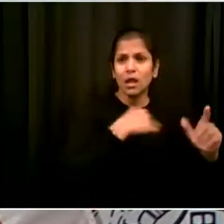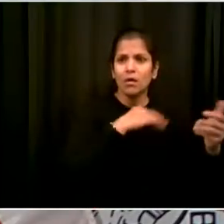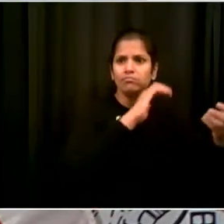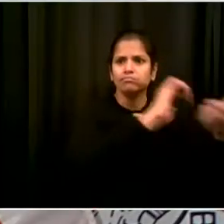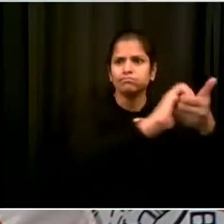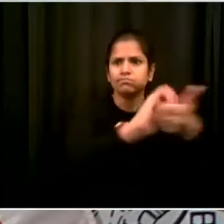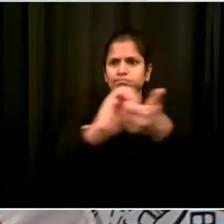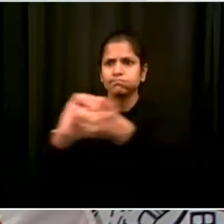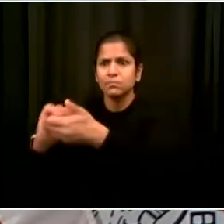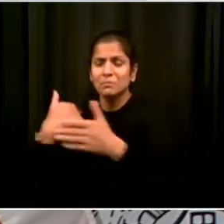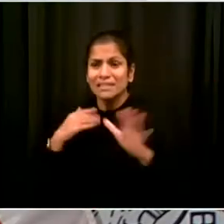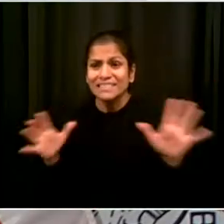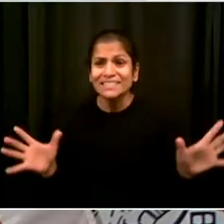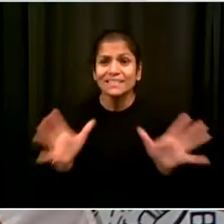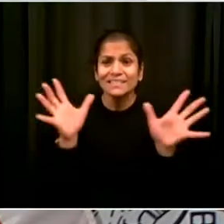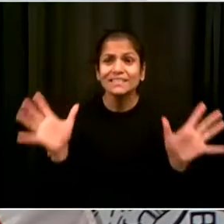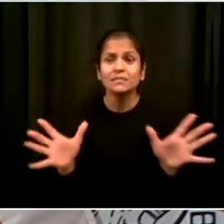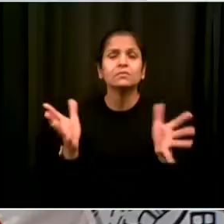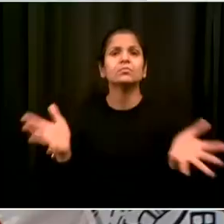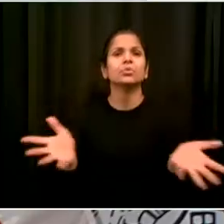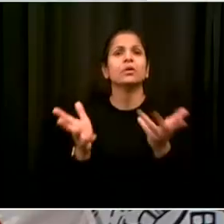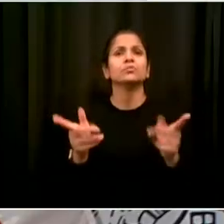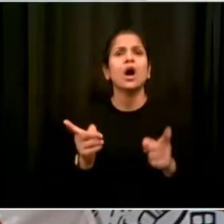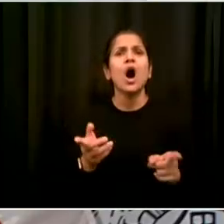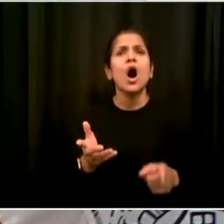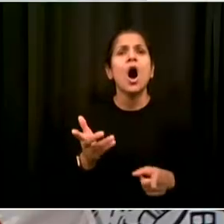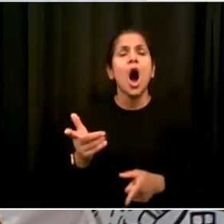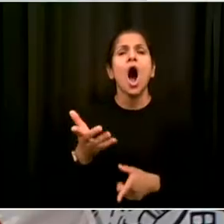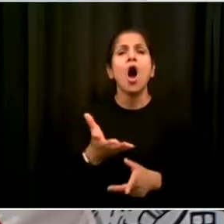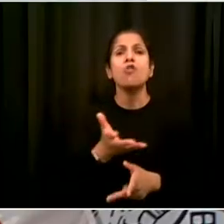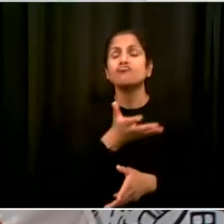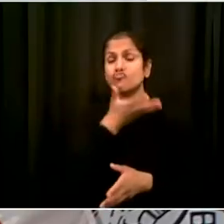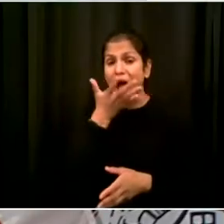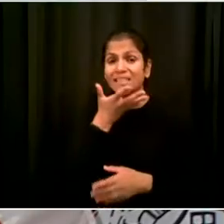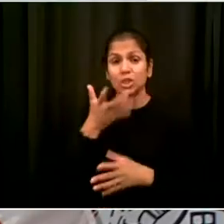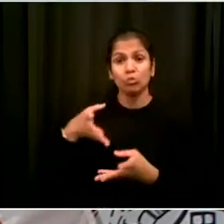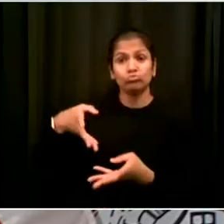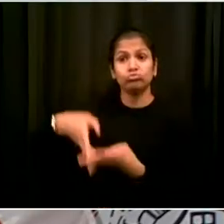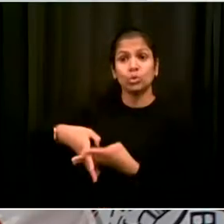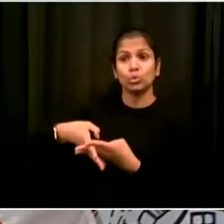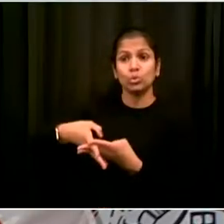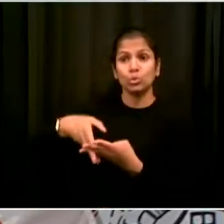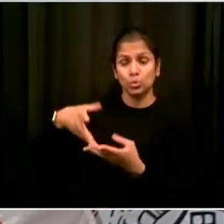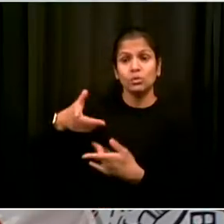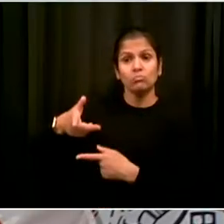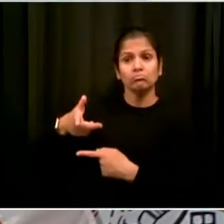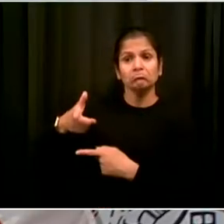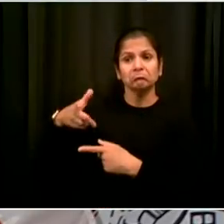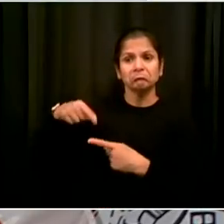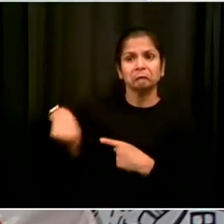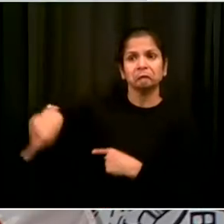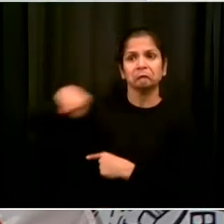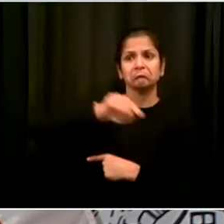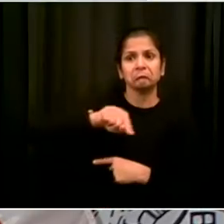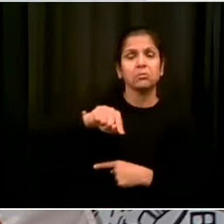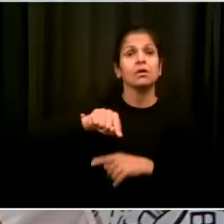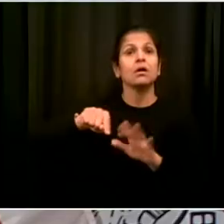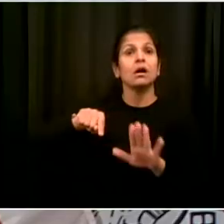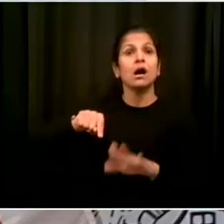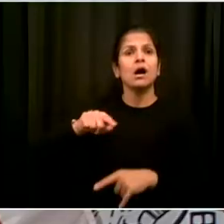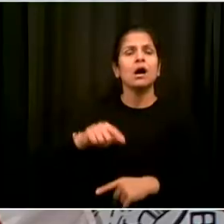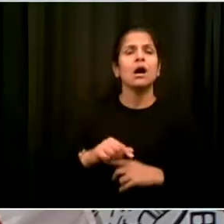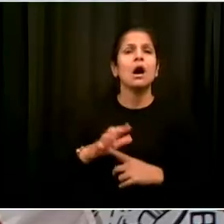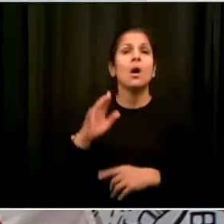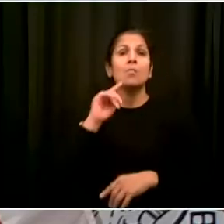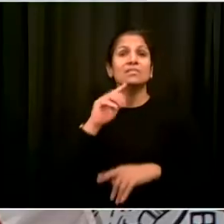so they'll be a big piece of this. And then the command center. I want to note that one of the things that Deputy Mayor Hartzog and her team will be looking for